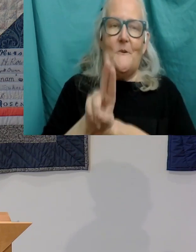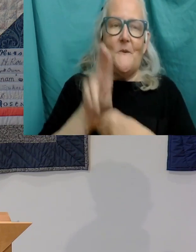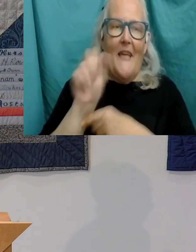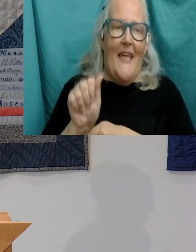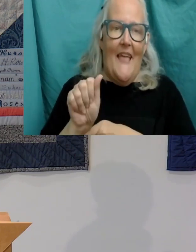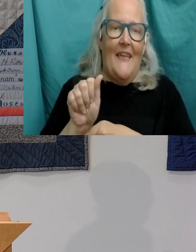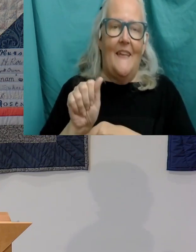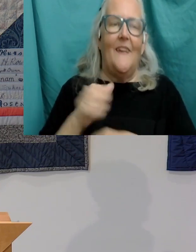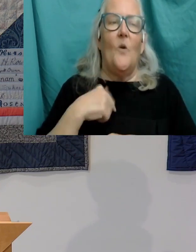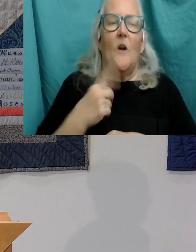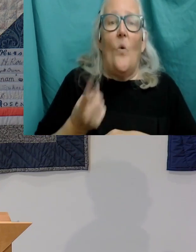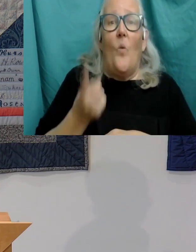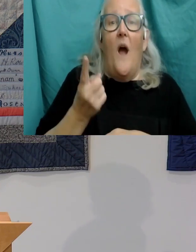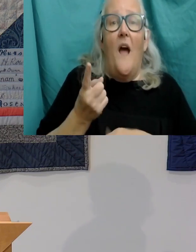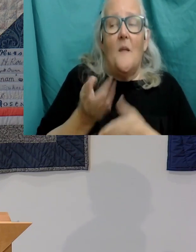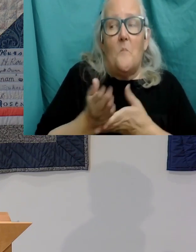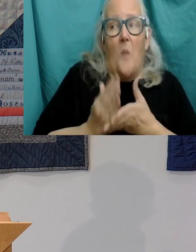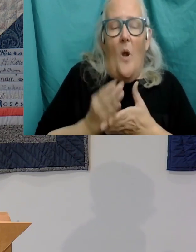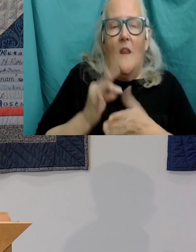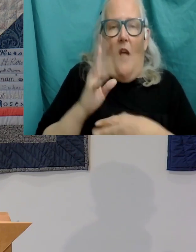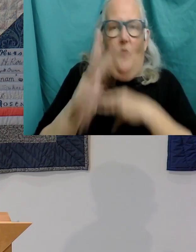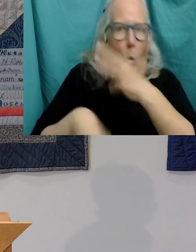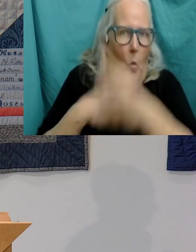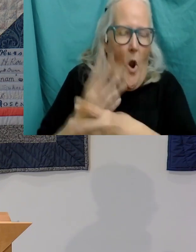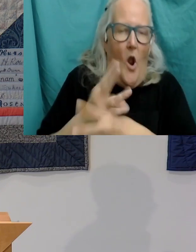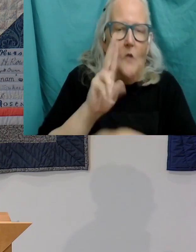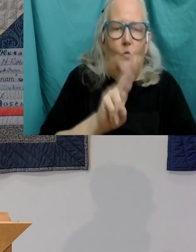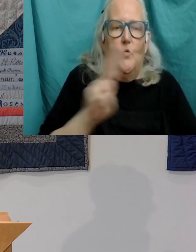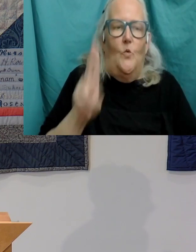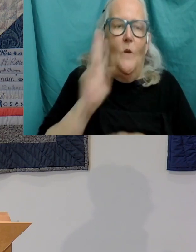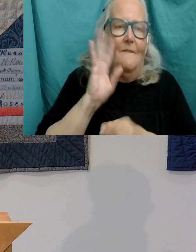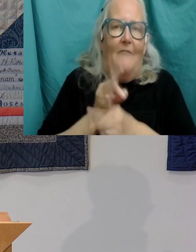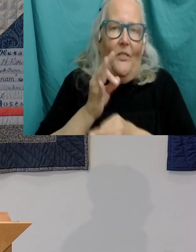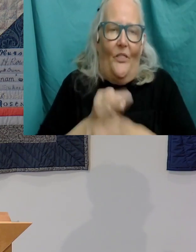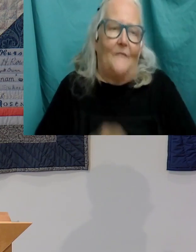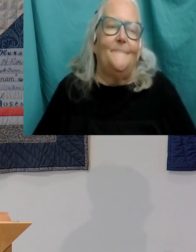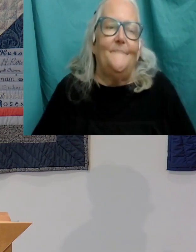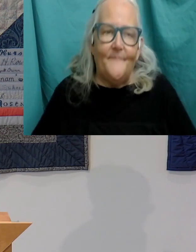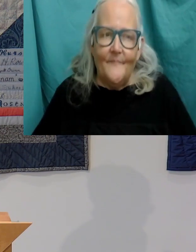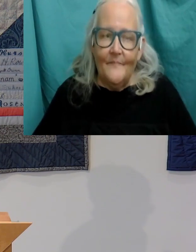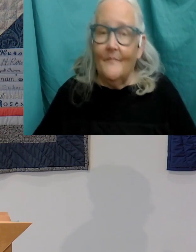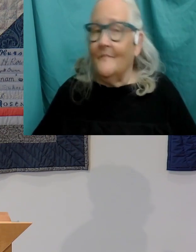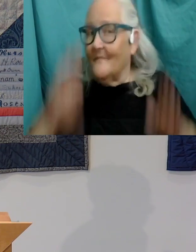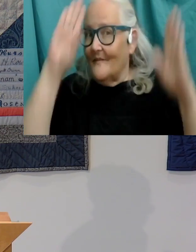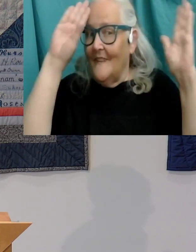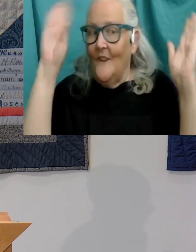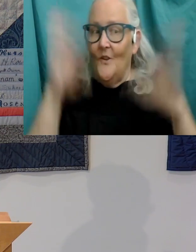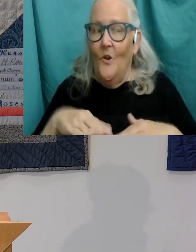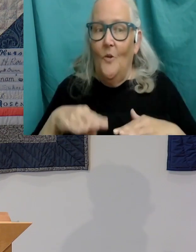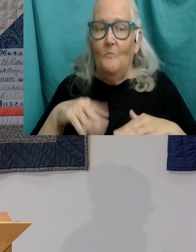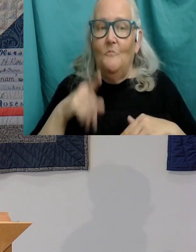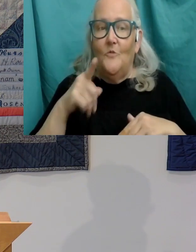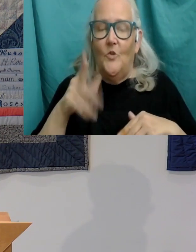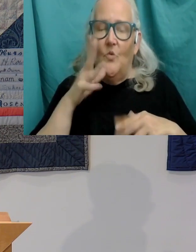part of the global UU faith movement. I hope everyone will look over the ways to connect